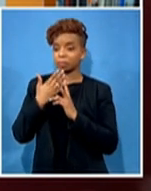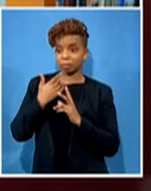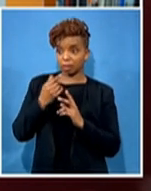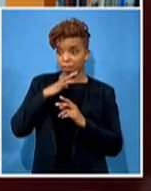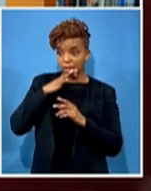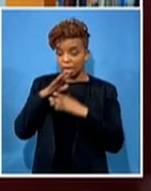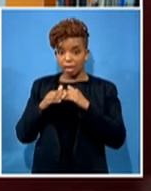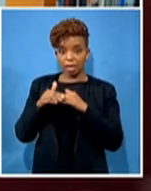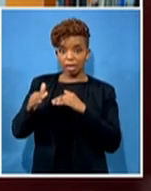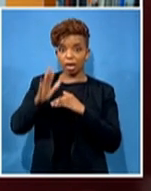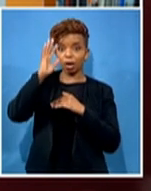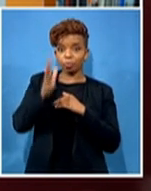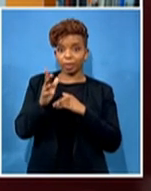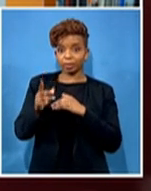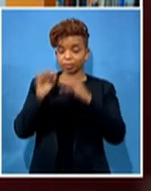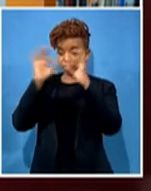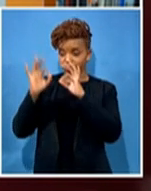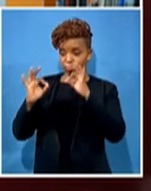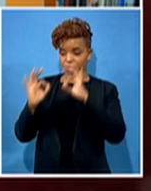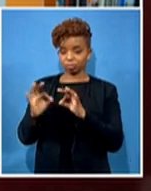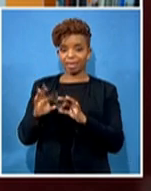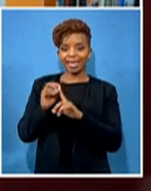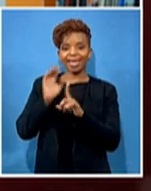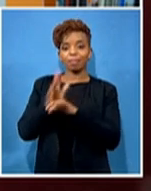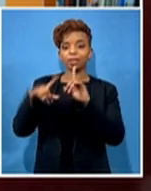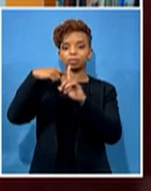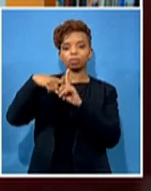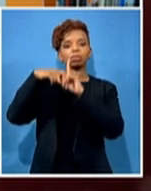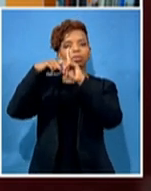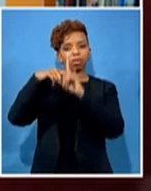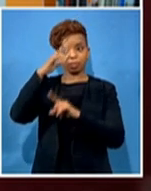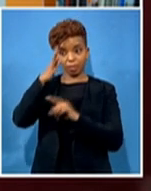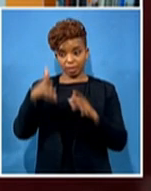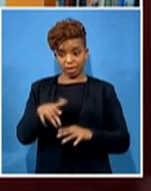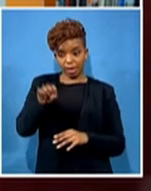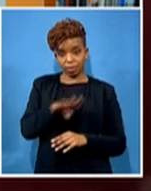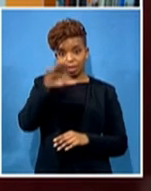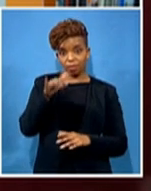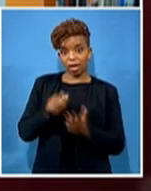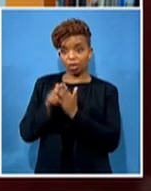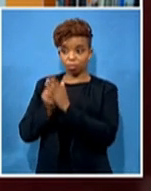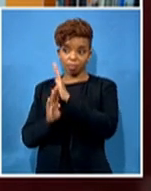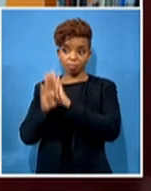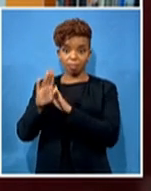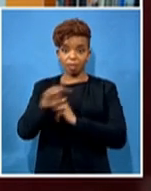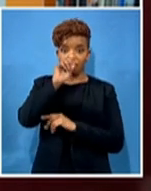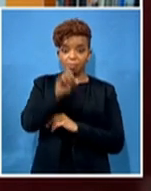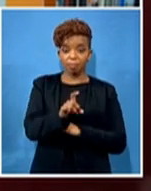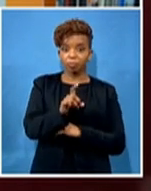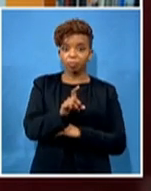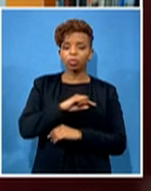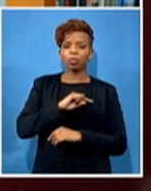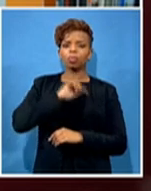on economic activity here in South Africa. I was just looking at some statistics from Stats SA, measured in real terms. The total